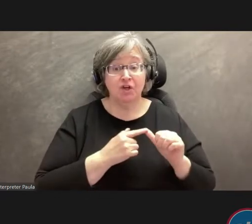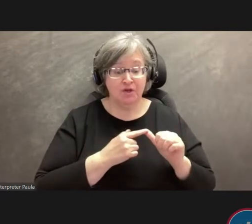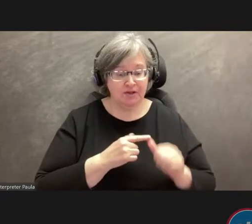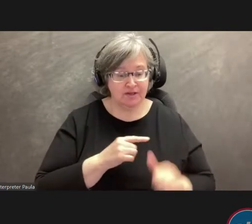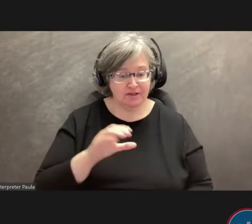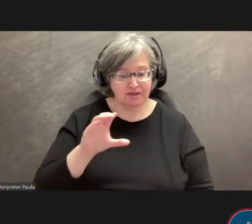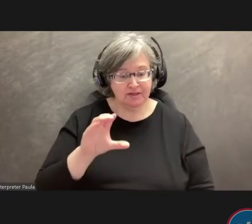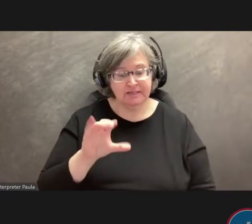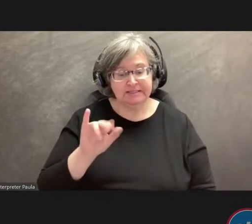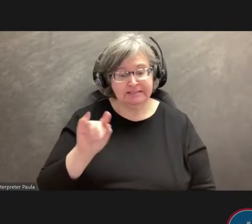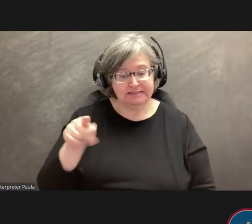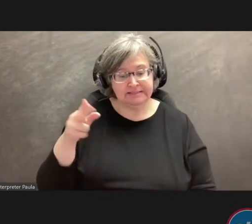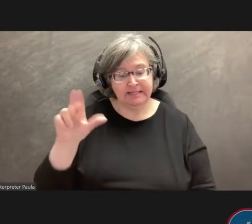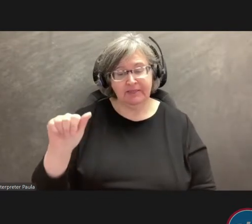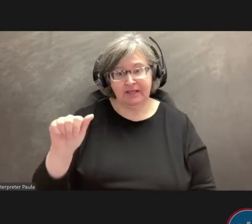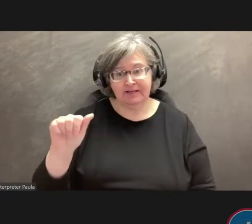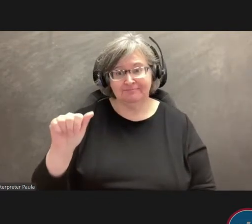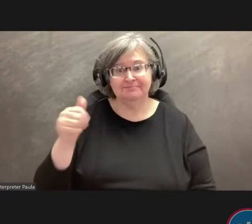Cynthia.